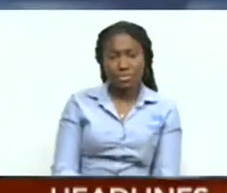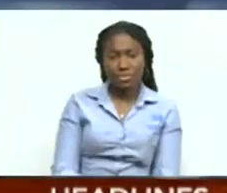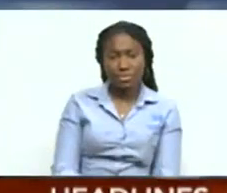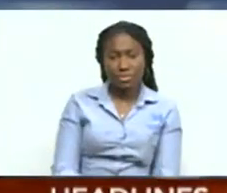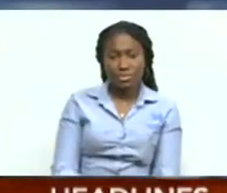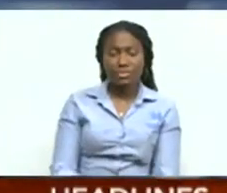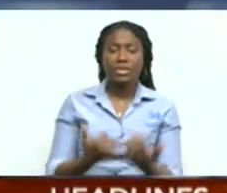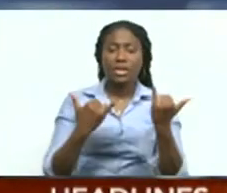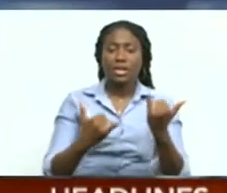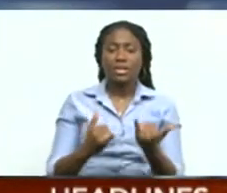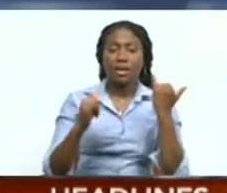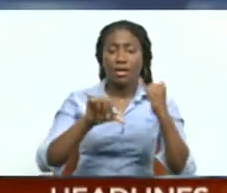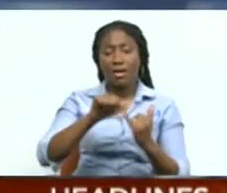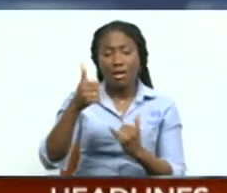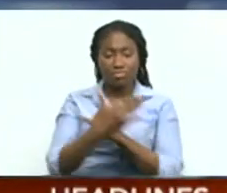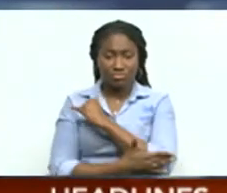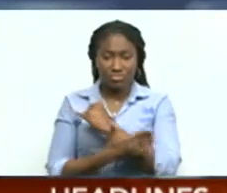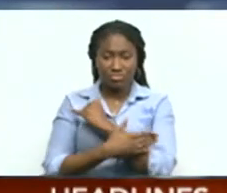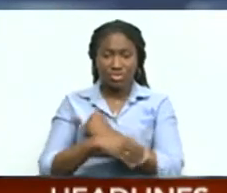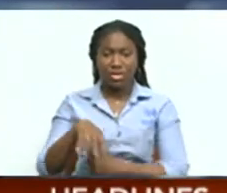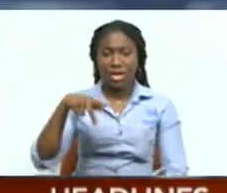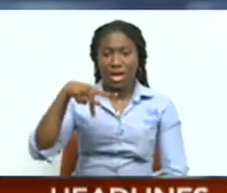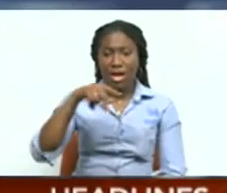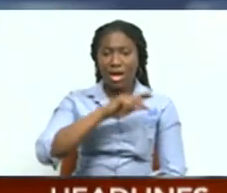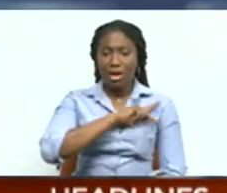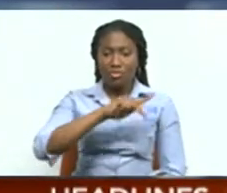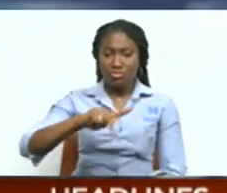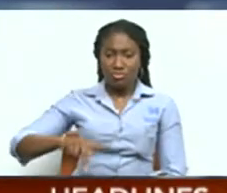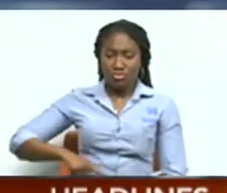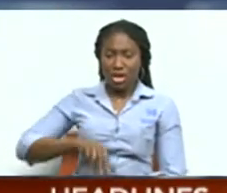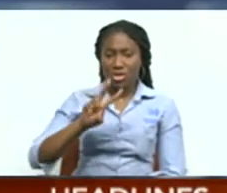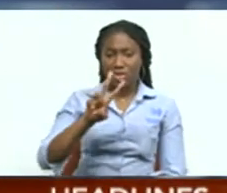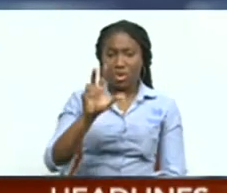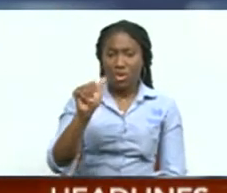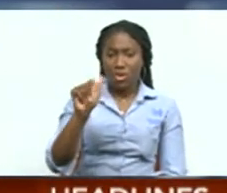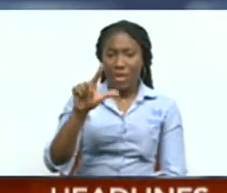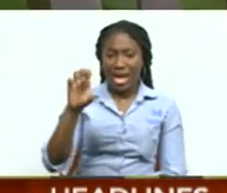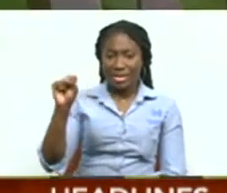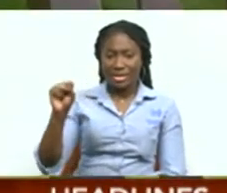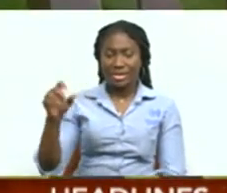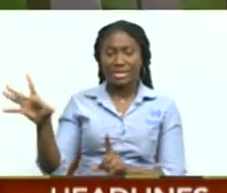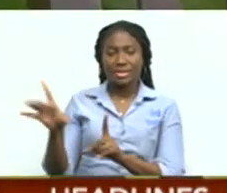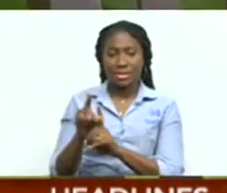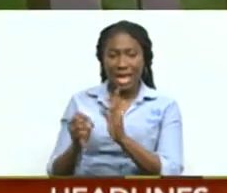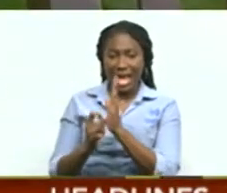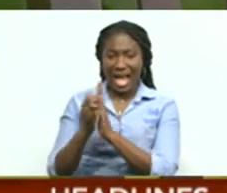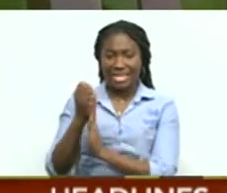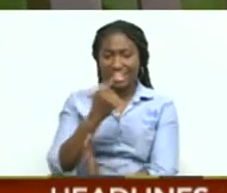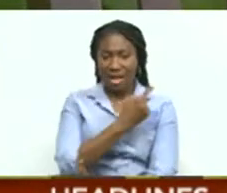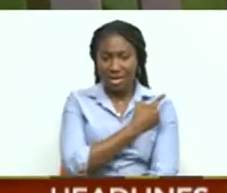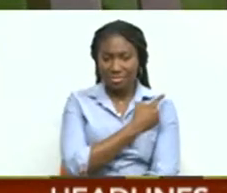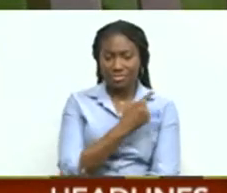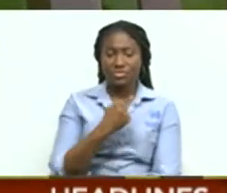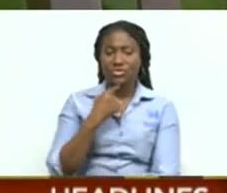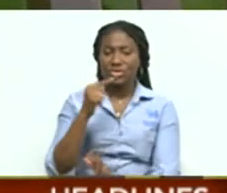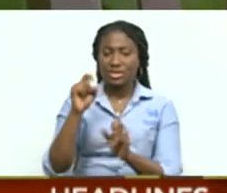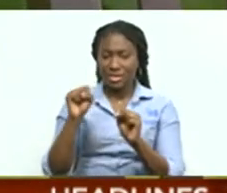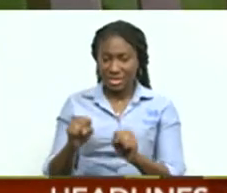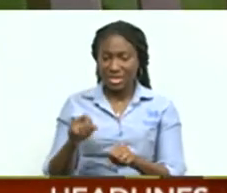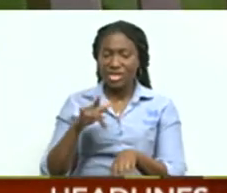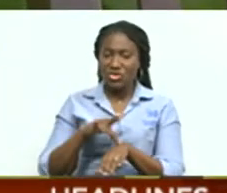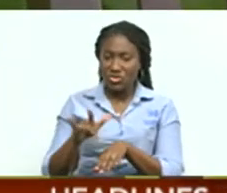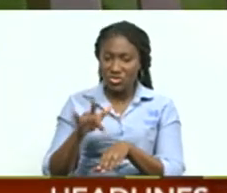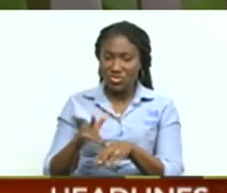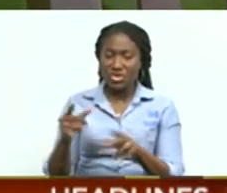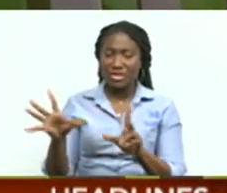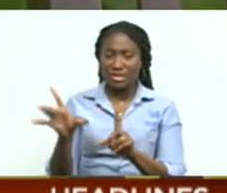And internationally, Princess Catherine of Wales reveals she has been diagnosed with cancer. Princess Kate said she is in the early stages of treatment and